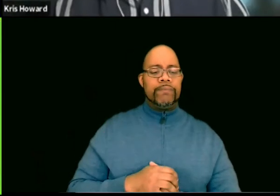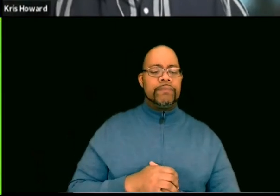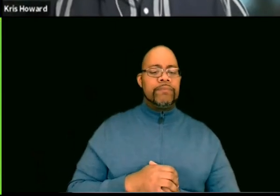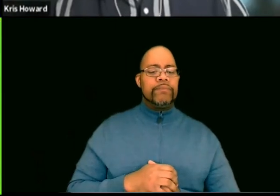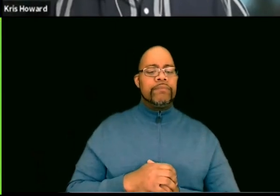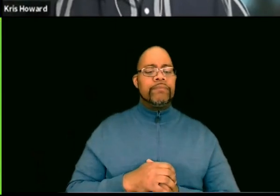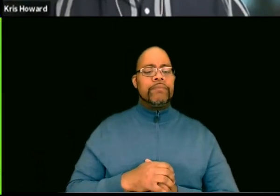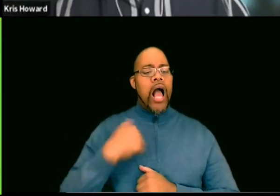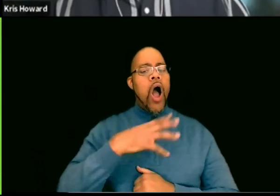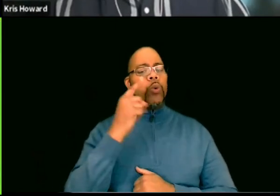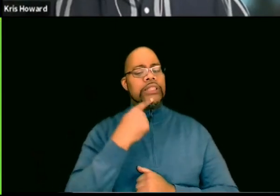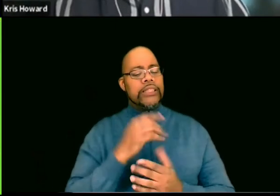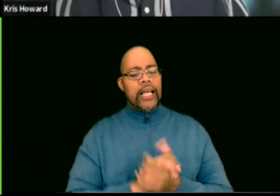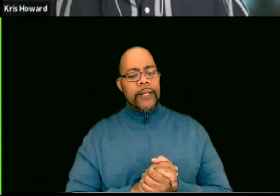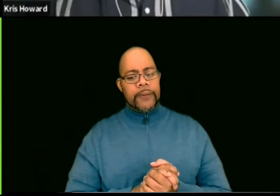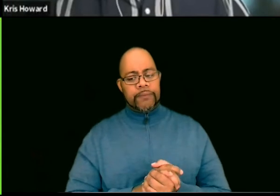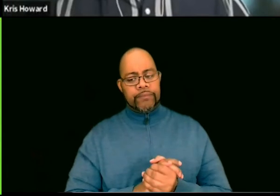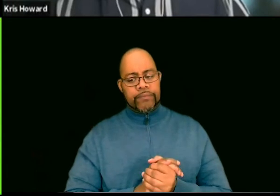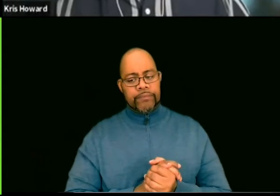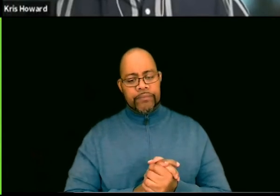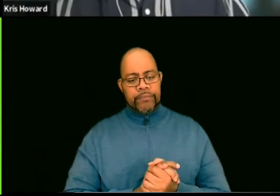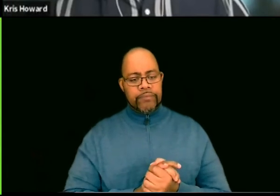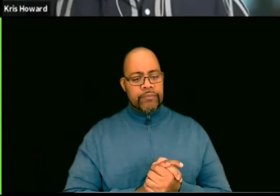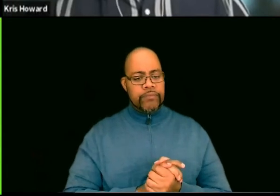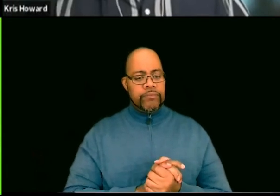Well, I would say that